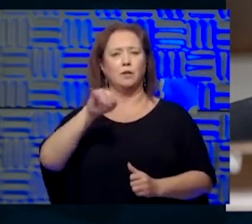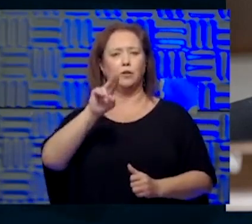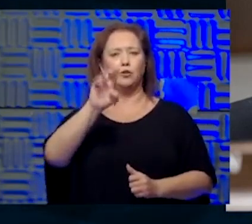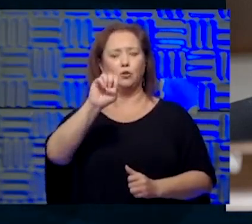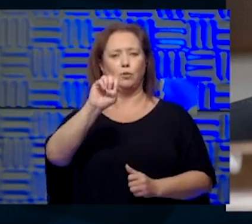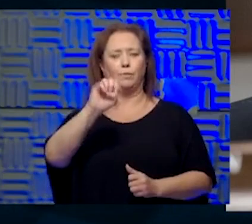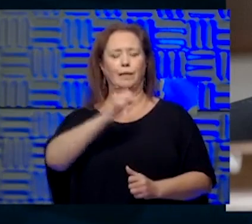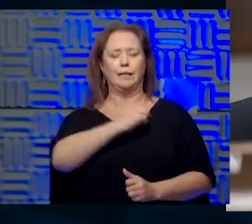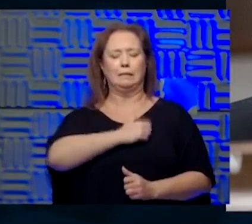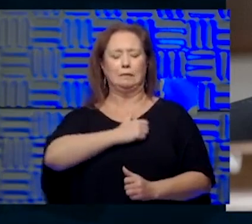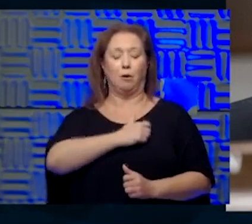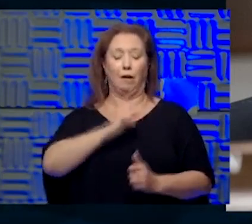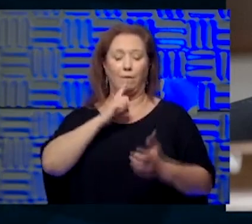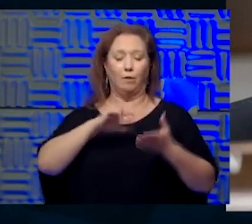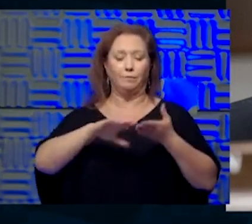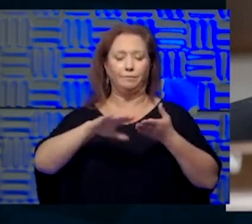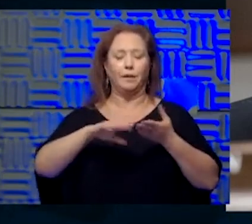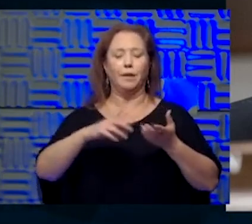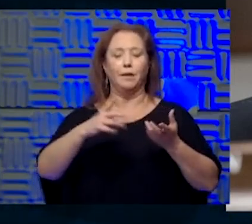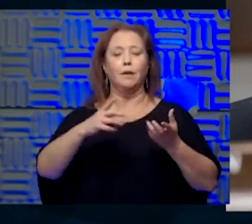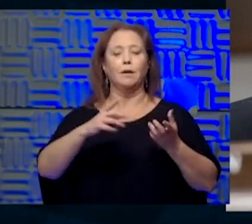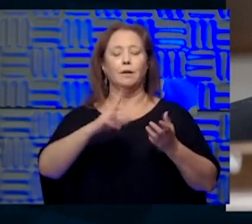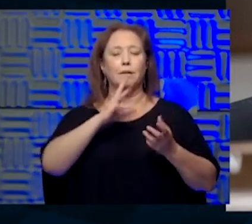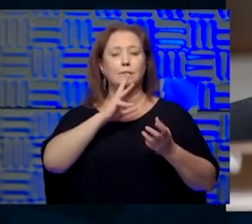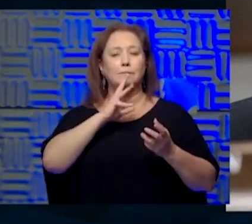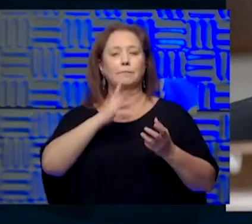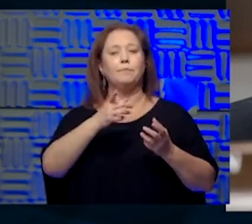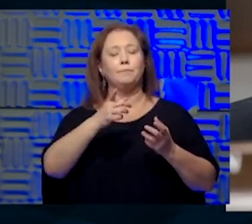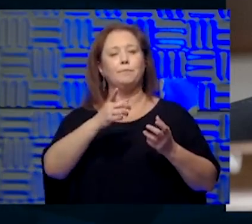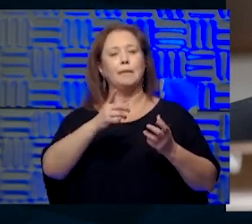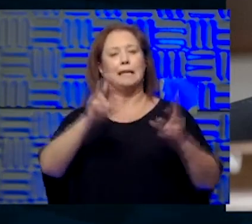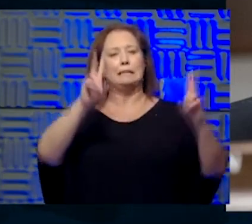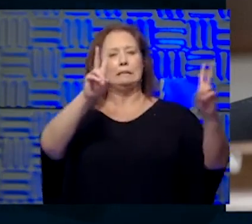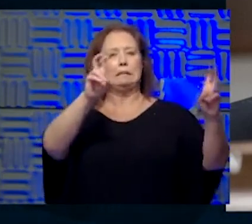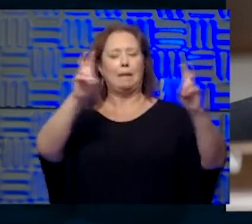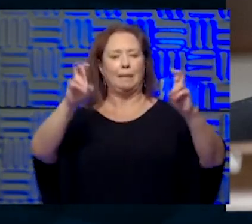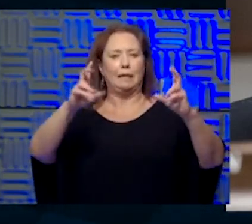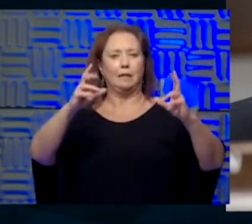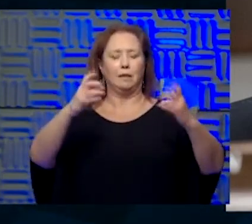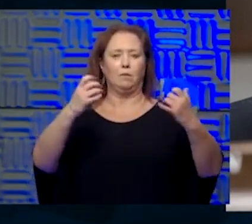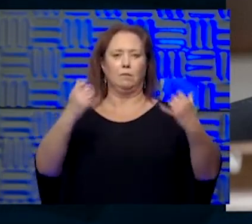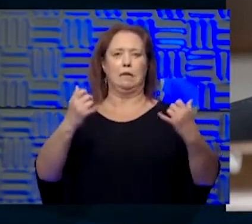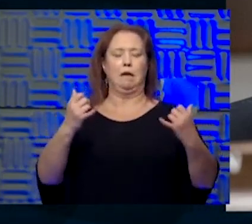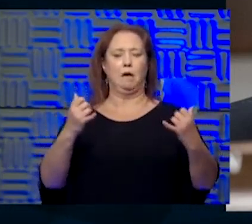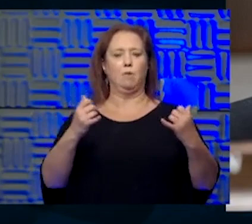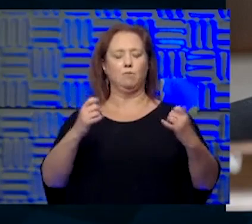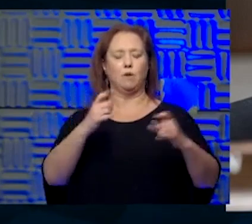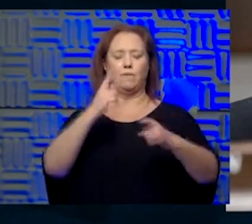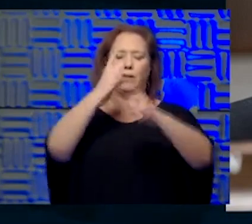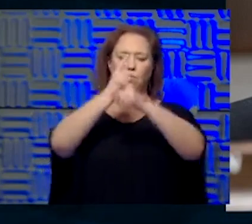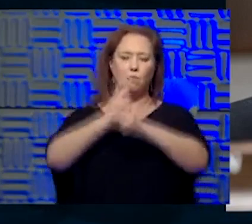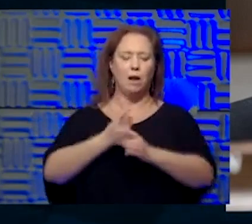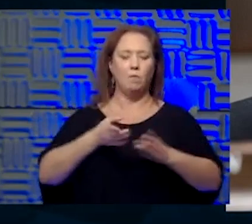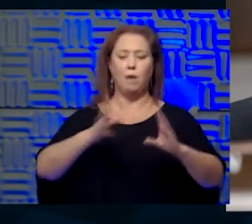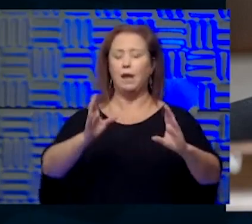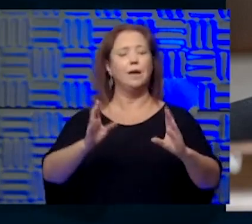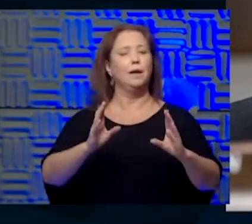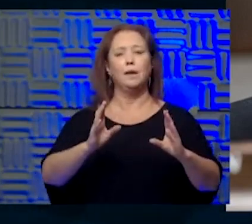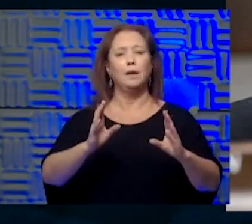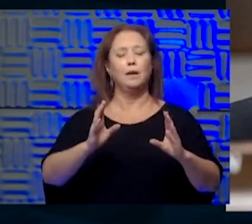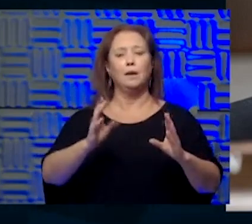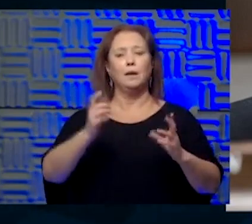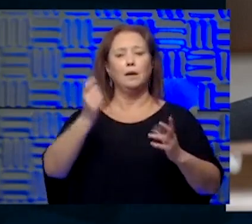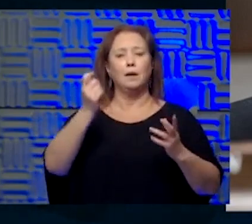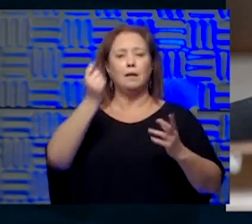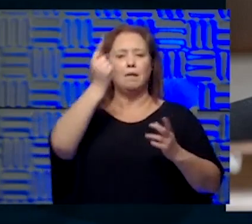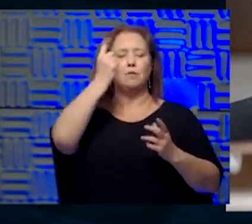stuttering. But it is the topic of deliberations, trying to find the right way. And we don't have we ought to